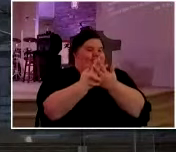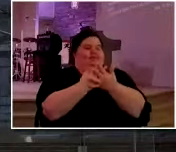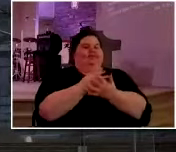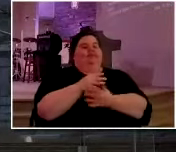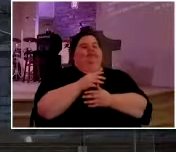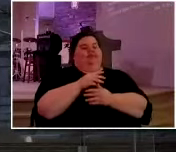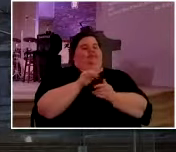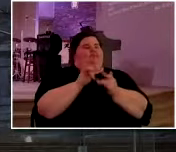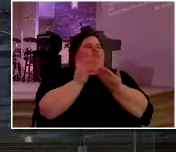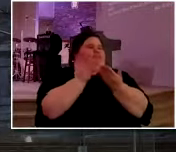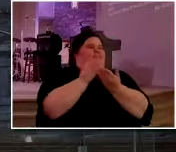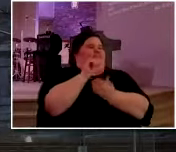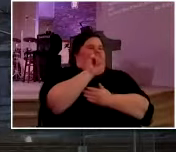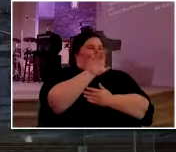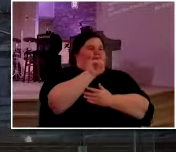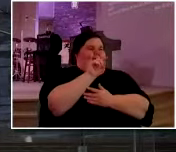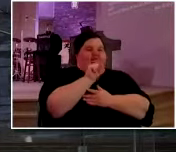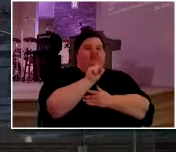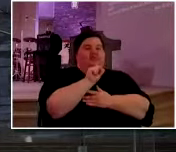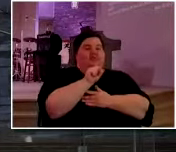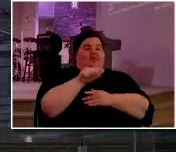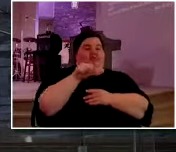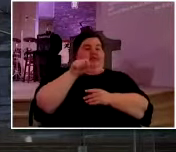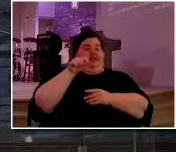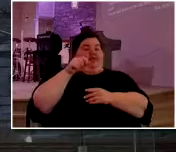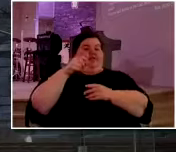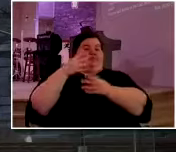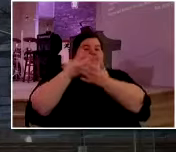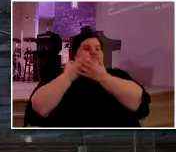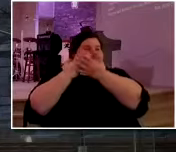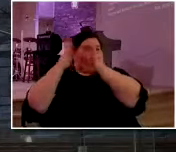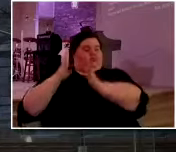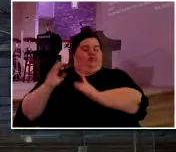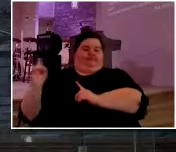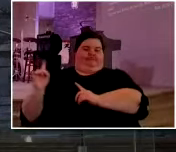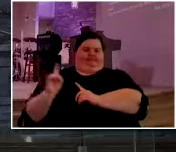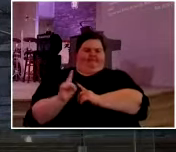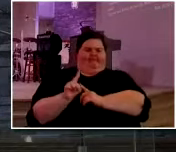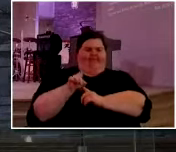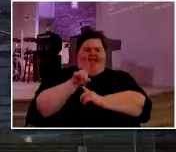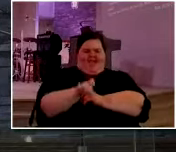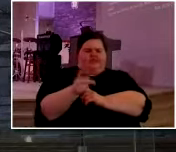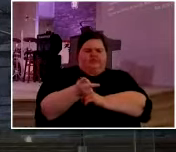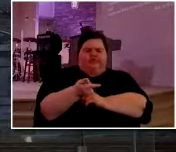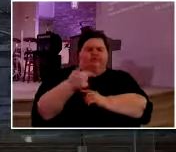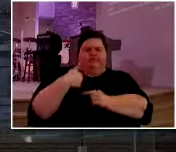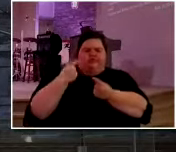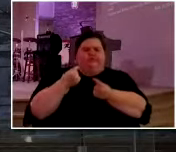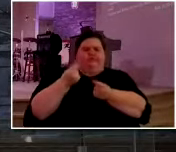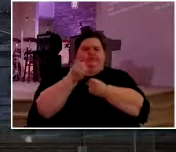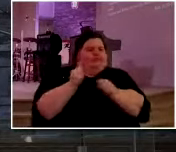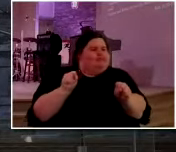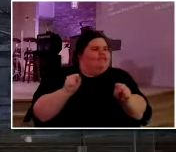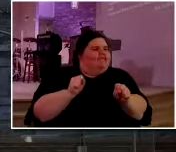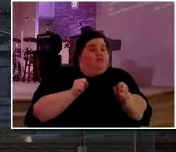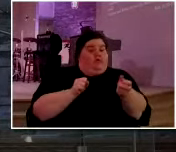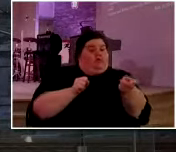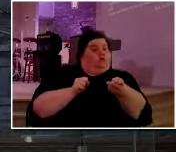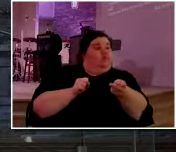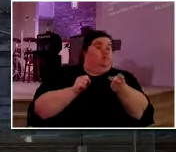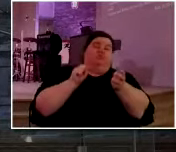brought them out and said, sirs, what must I do to be saved? They were singing and praising God, and gates